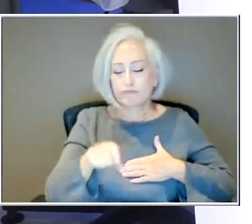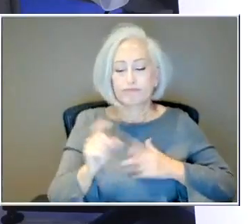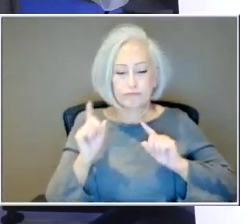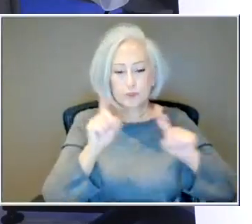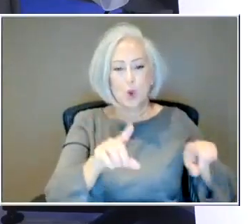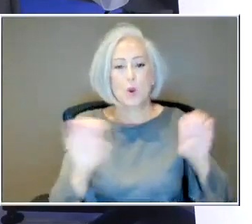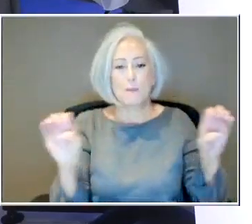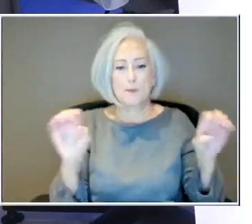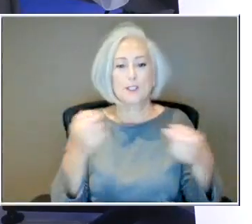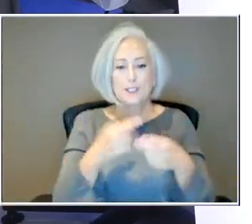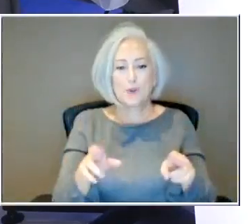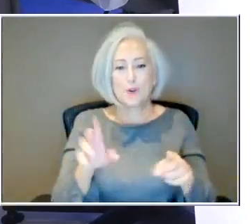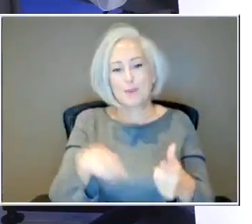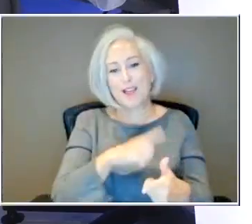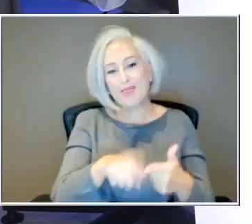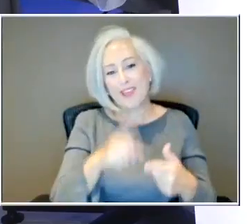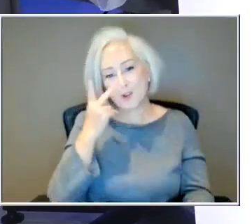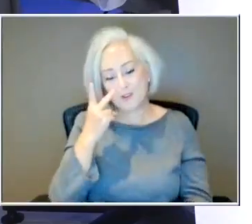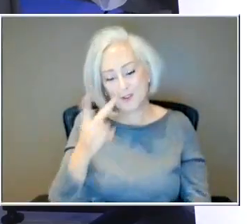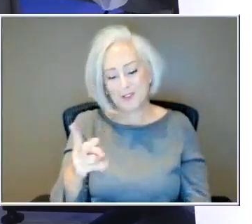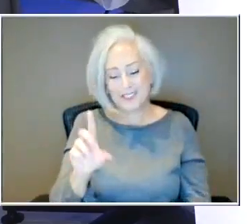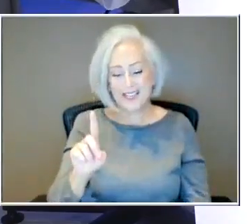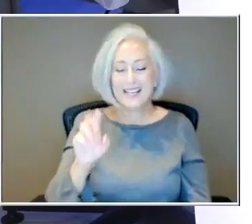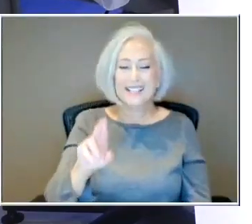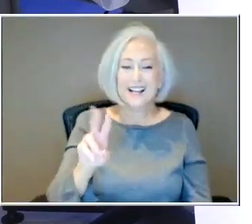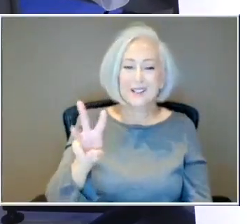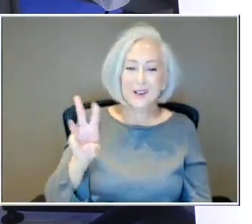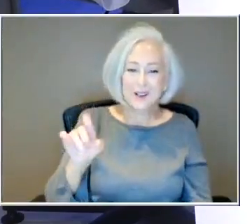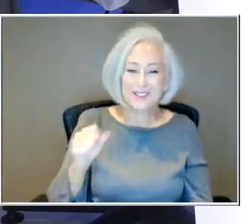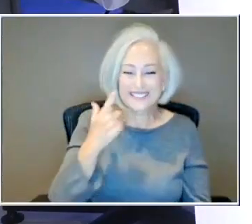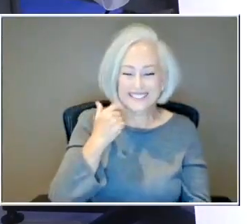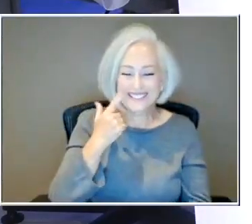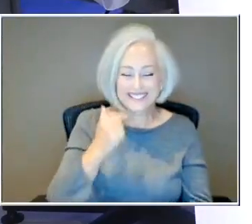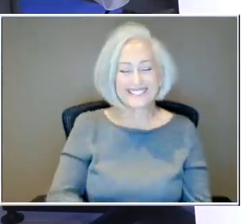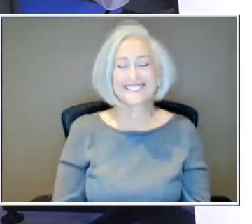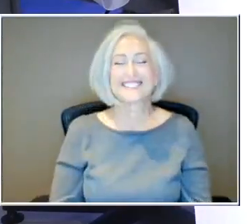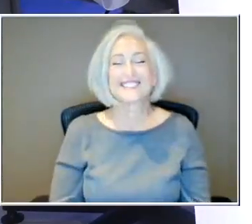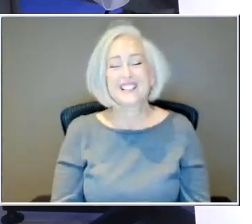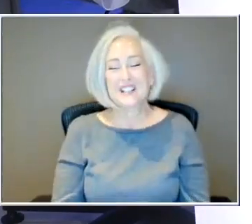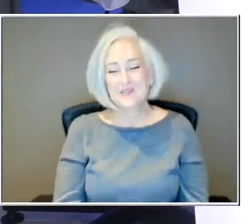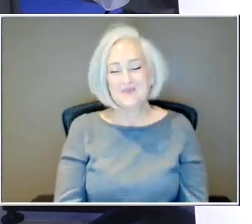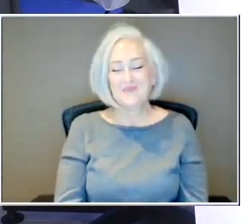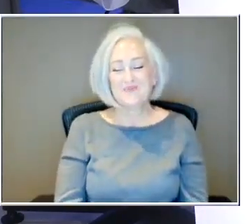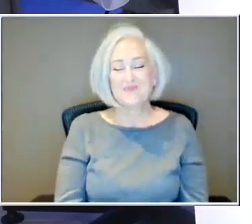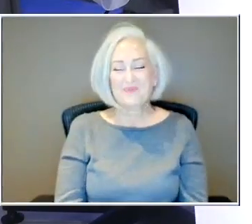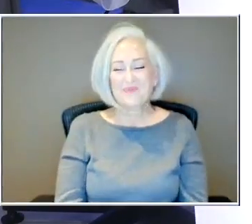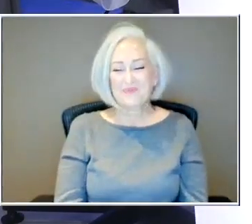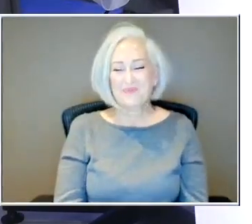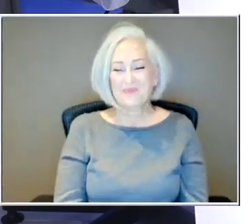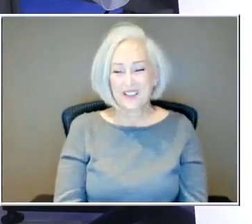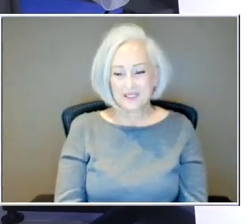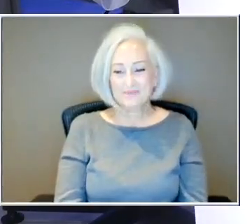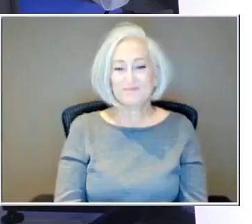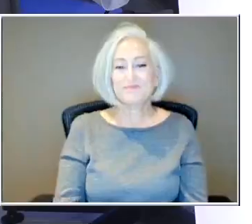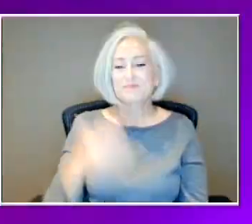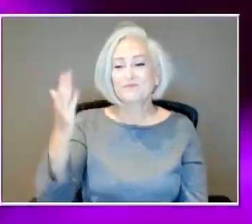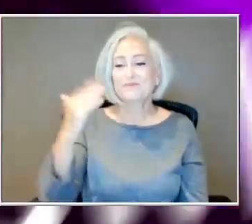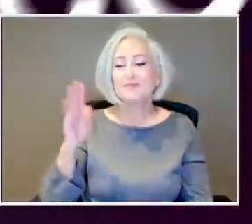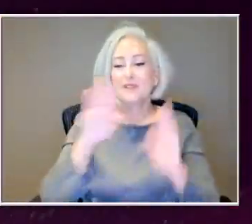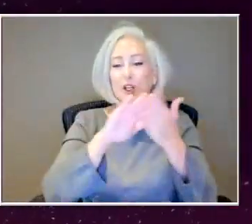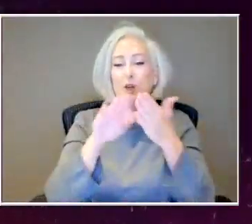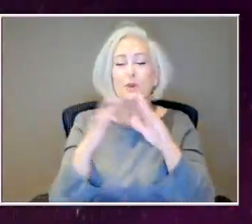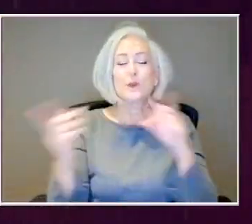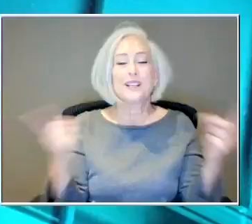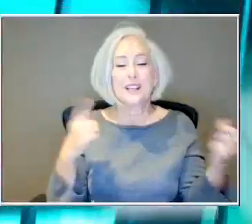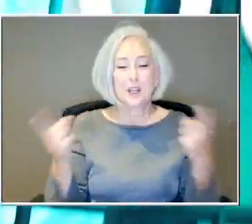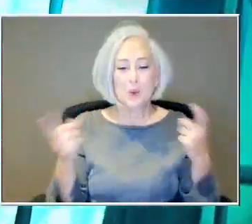guy. Well, and that would be a problem. That could be a problem. So let's go to some community questions, if we